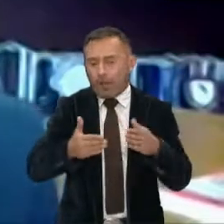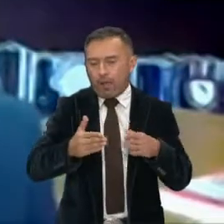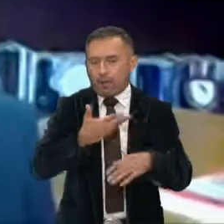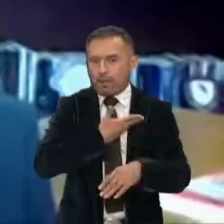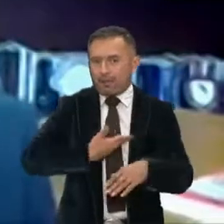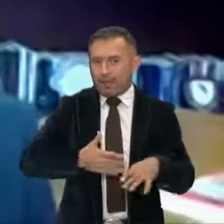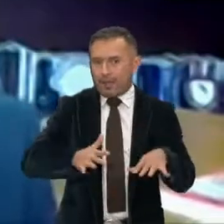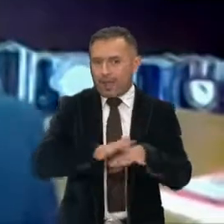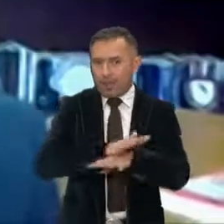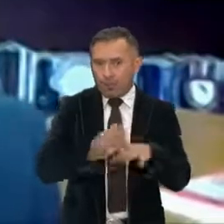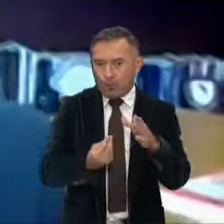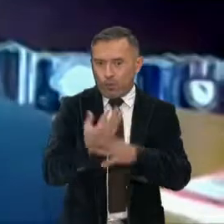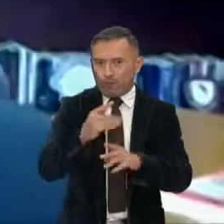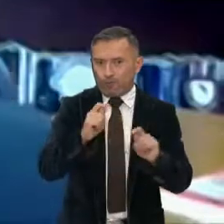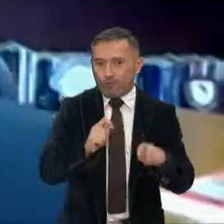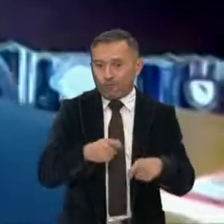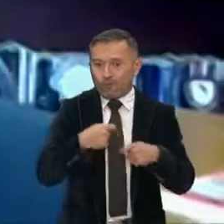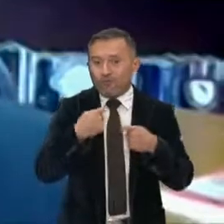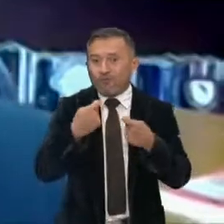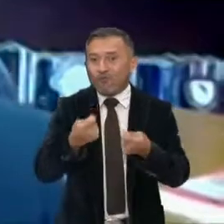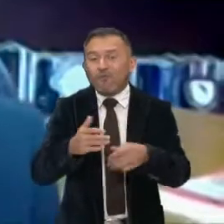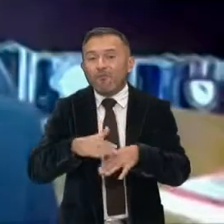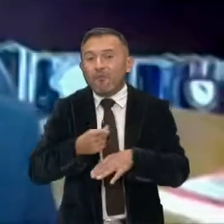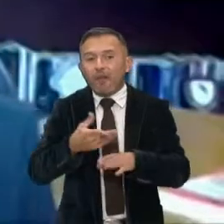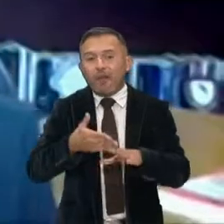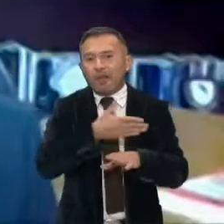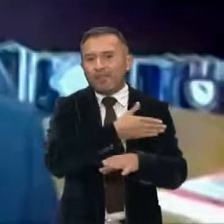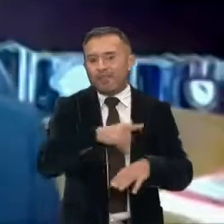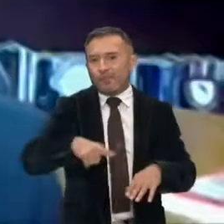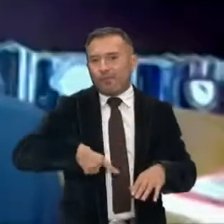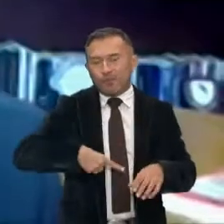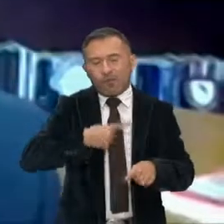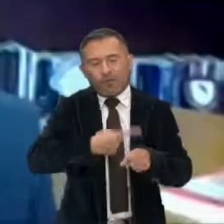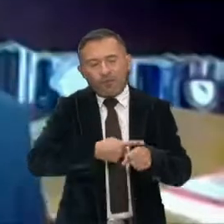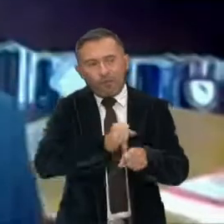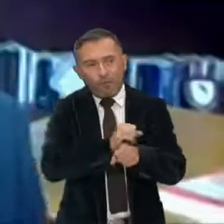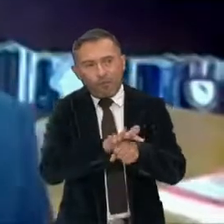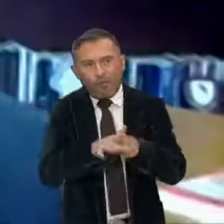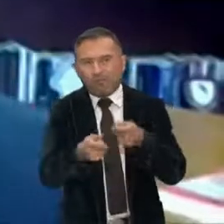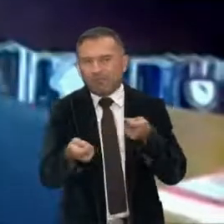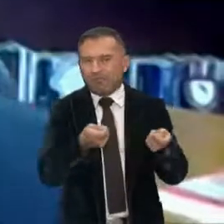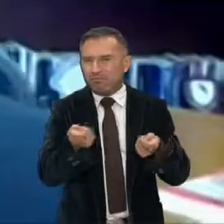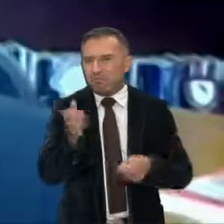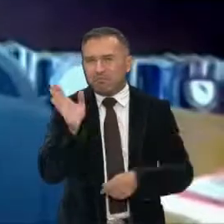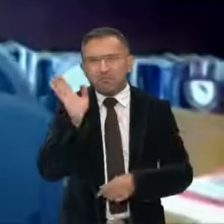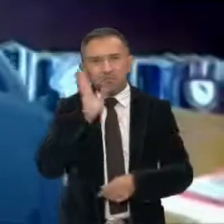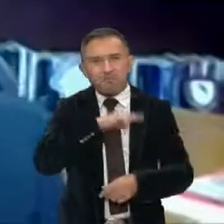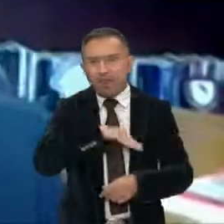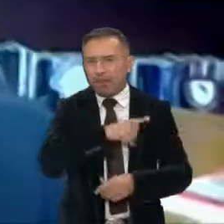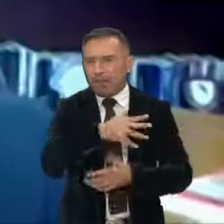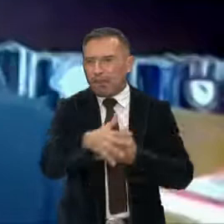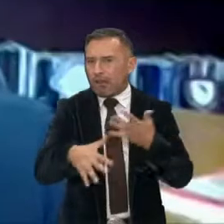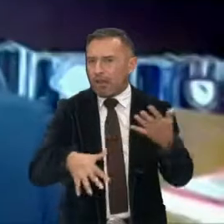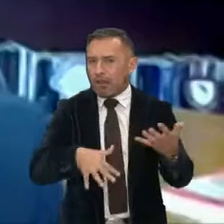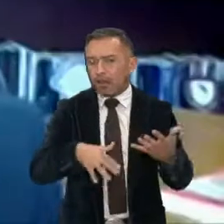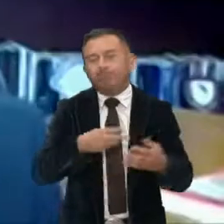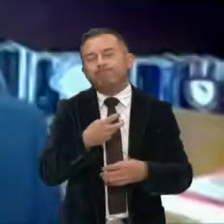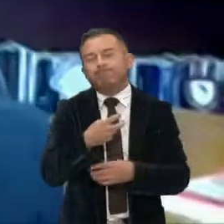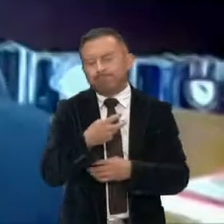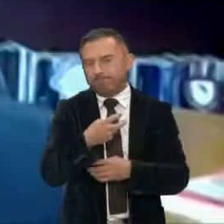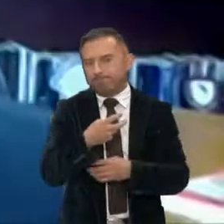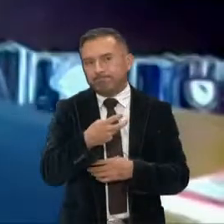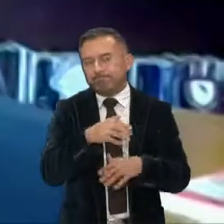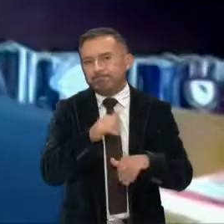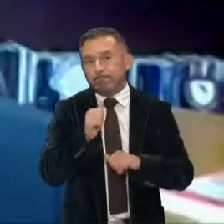of the factors that influence the most is the bad management of the pandemics.